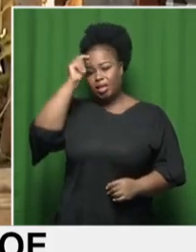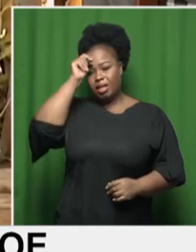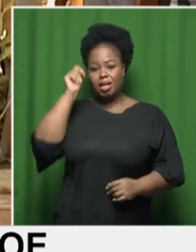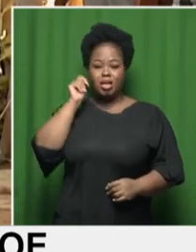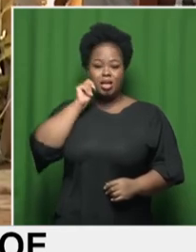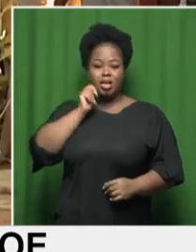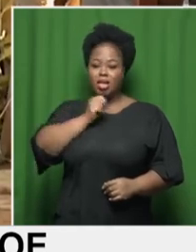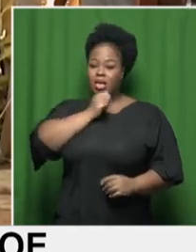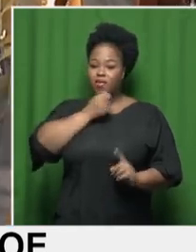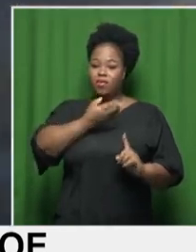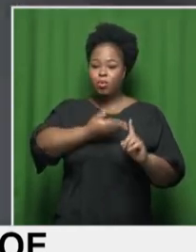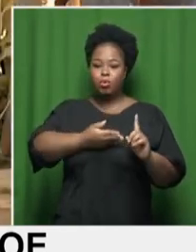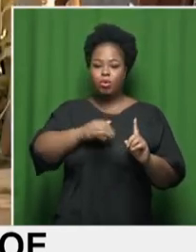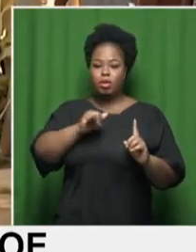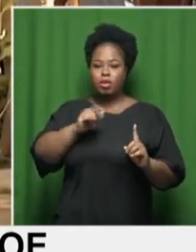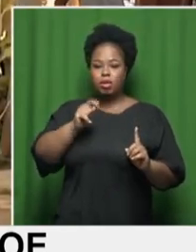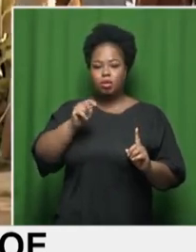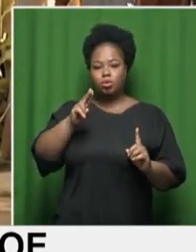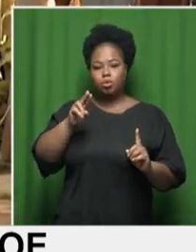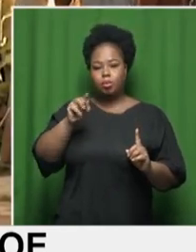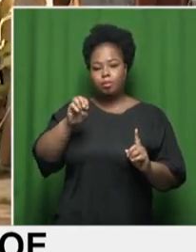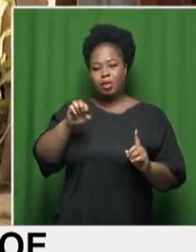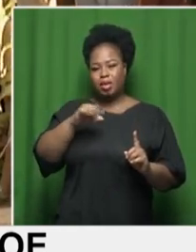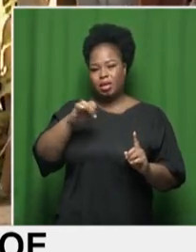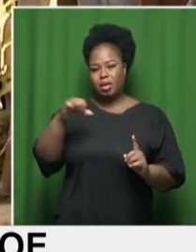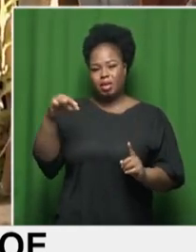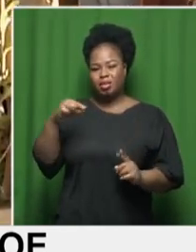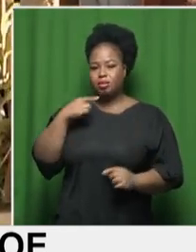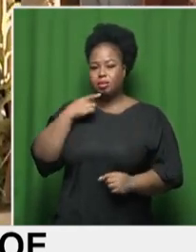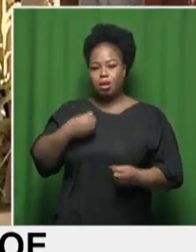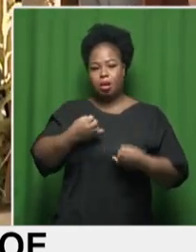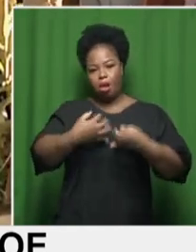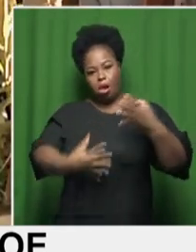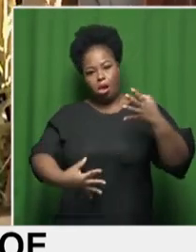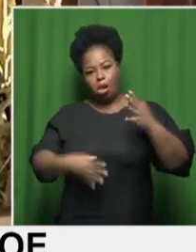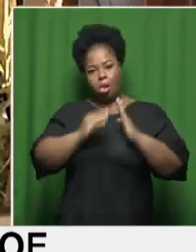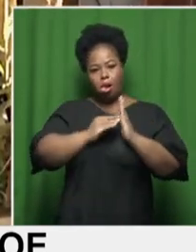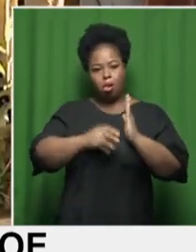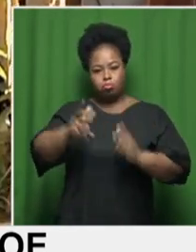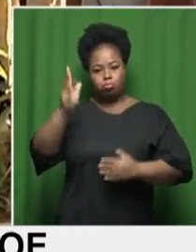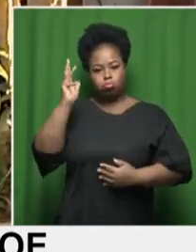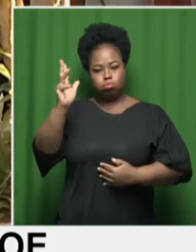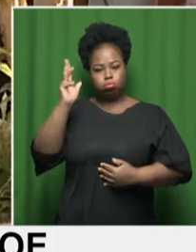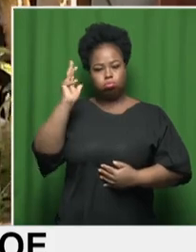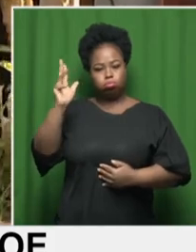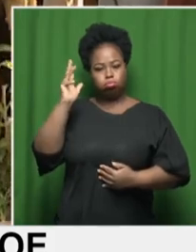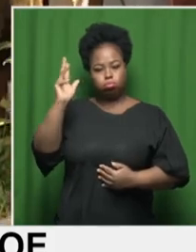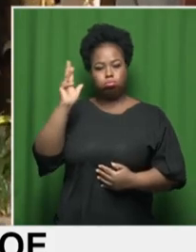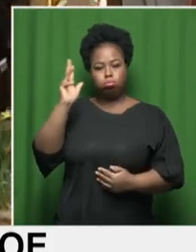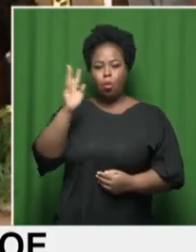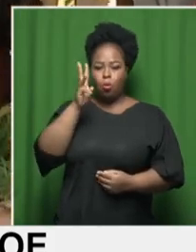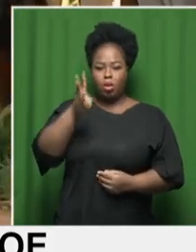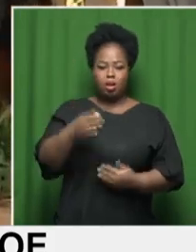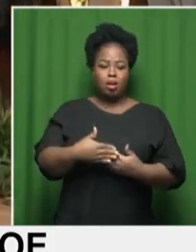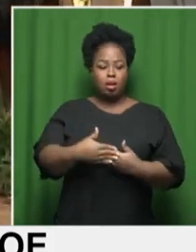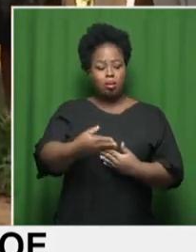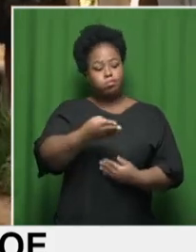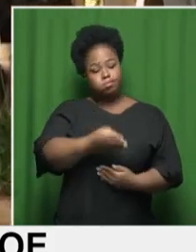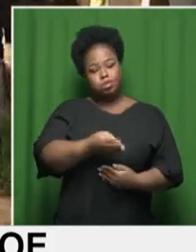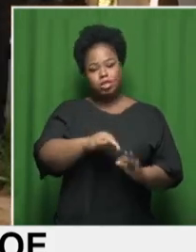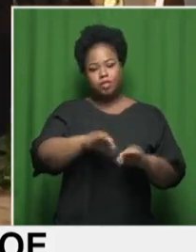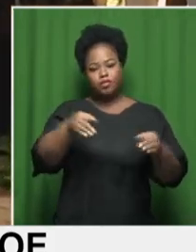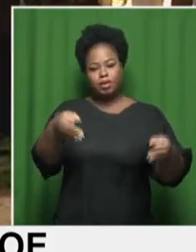Aphumelele Mdlalane did indicate that there's a long list, obviously, of the people who are expected to speak at the